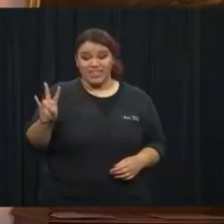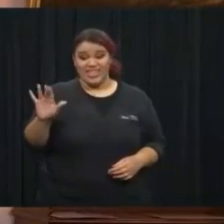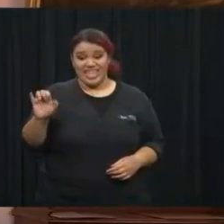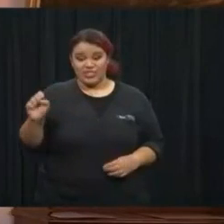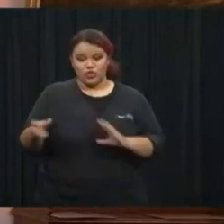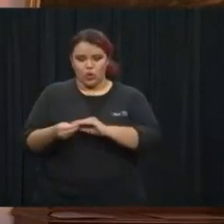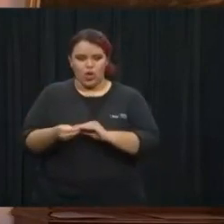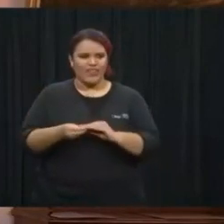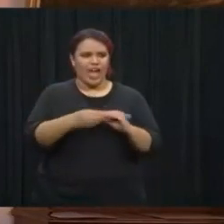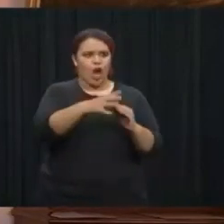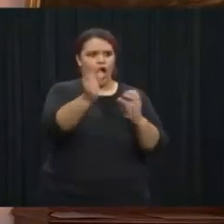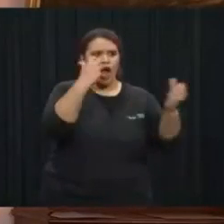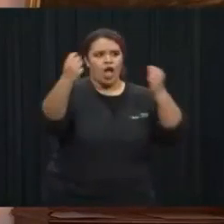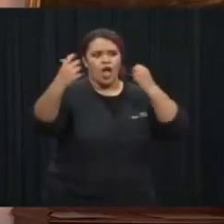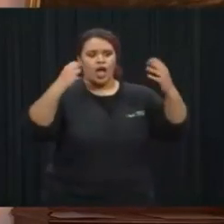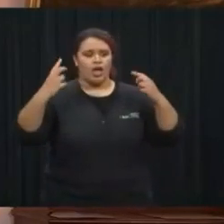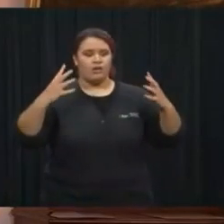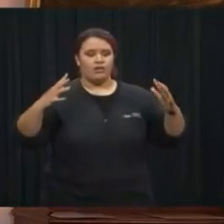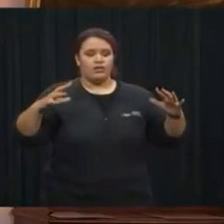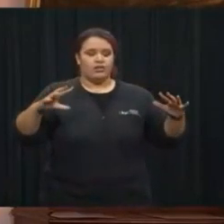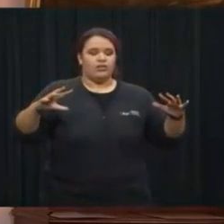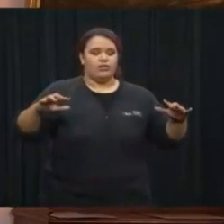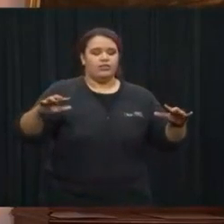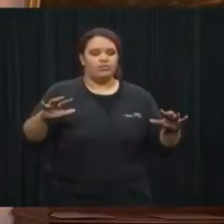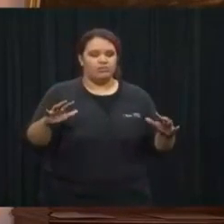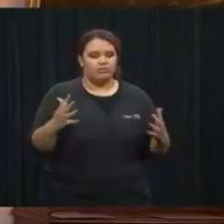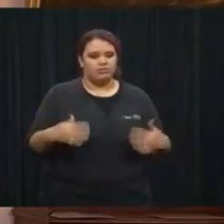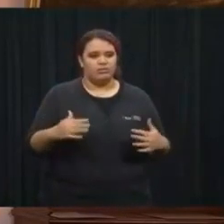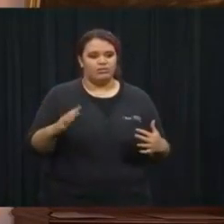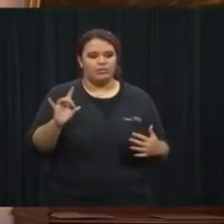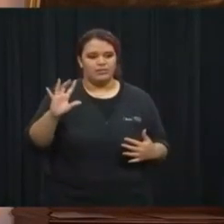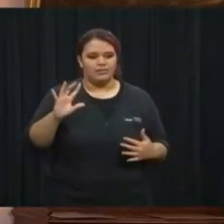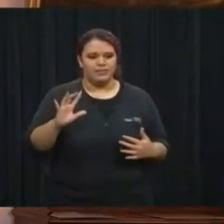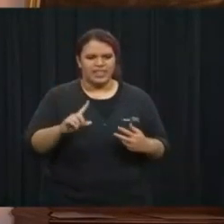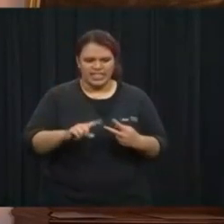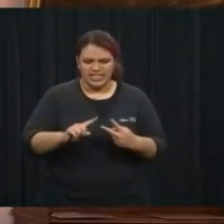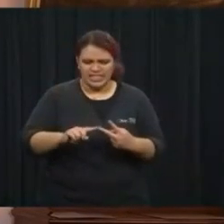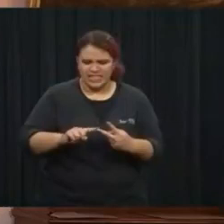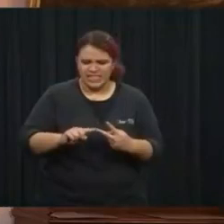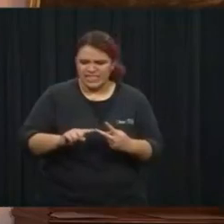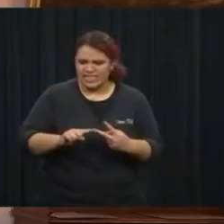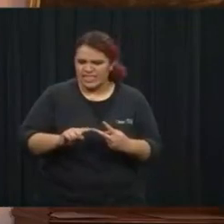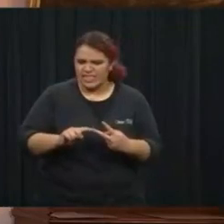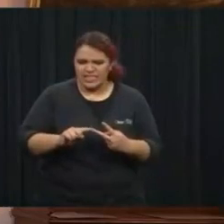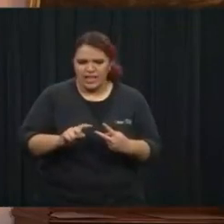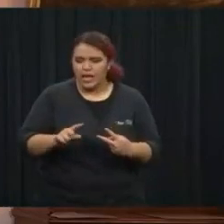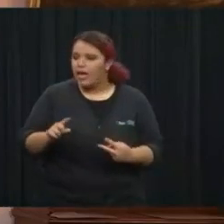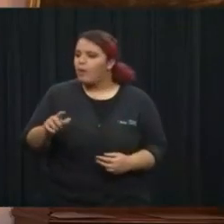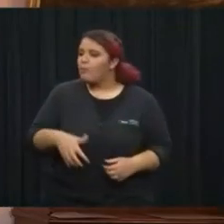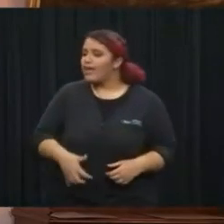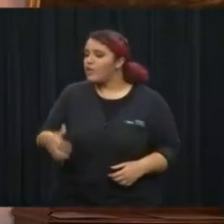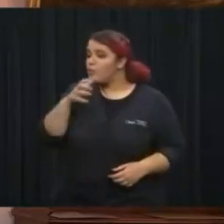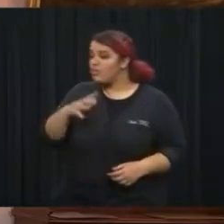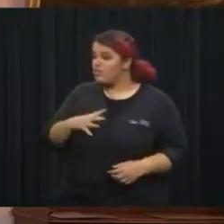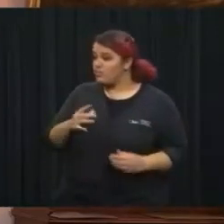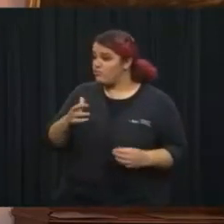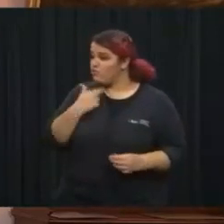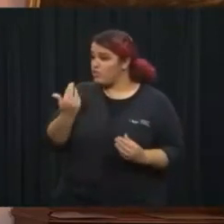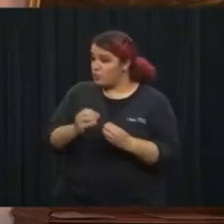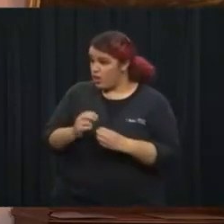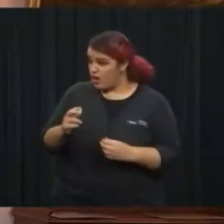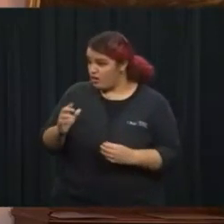jail. They have to make the determinations how much space they have. They must make the determinations about who is going